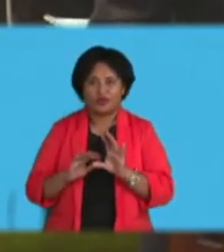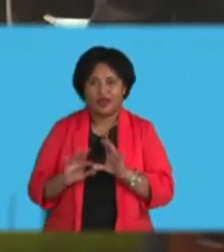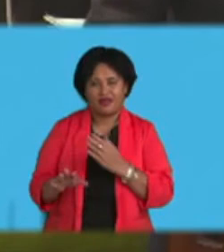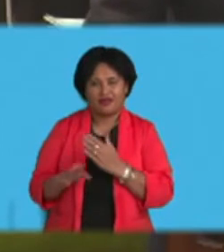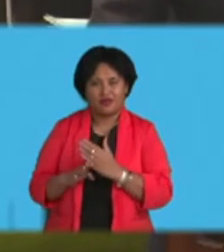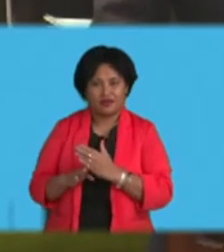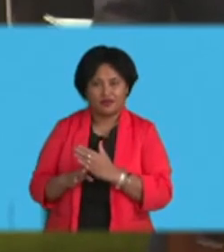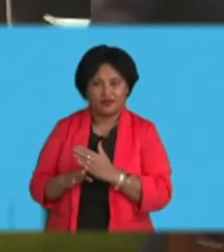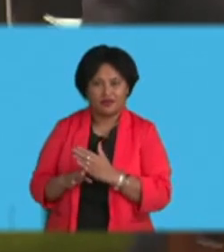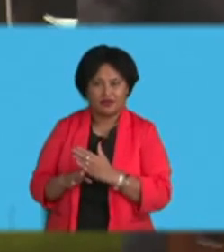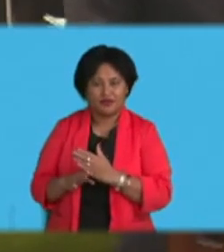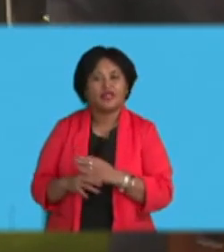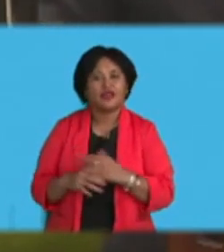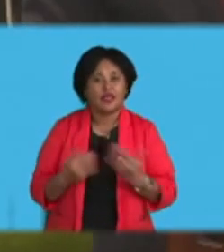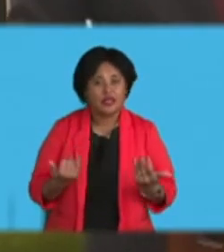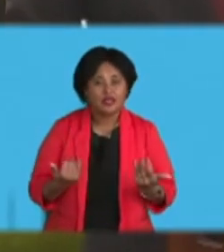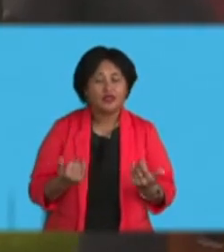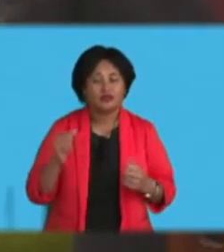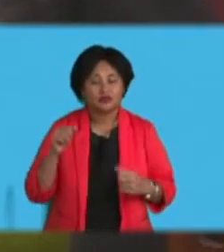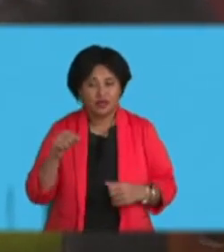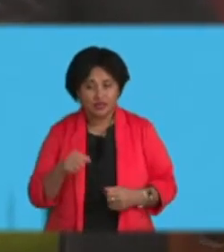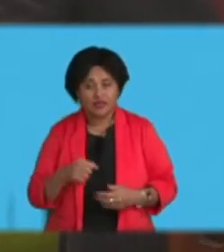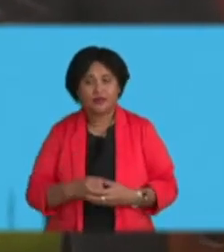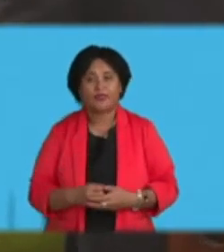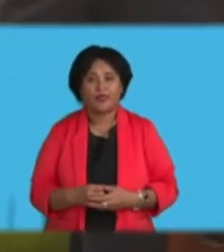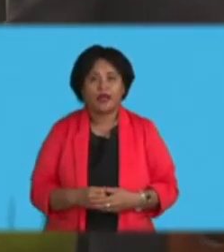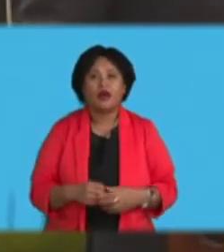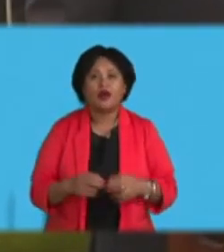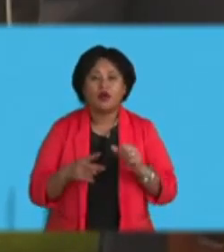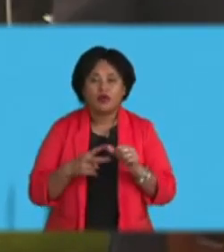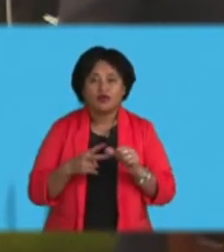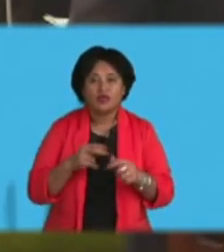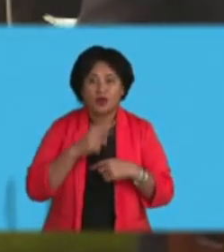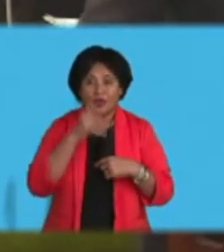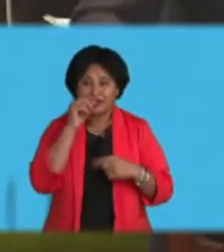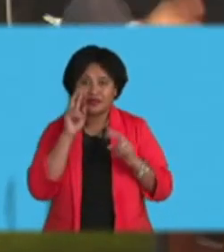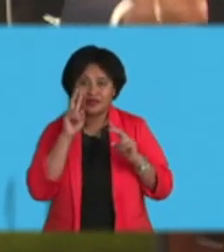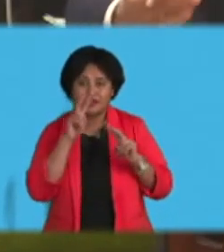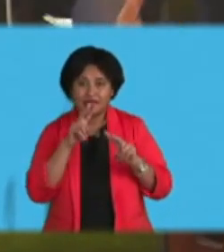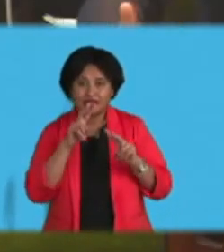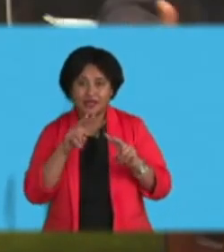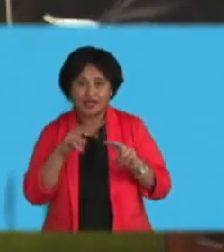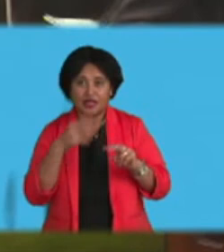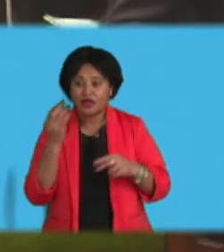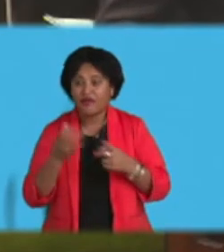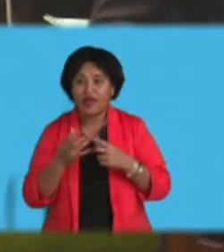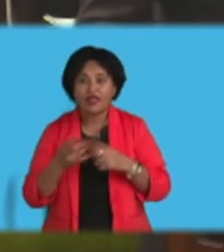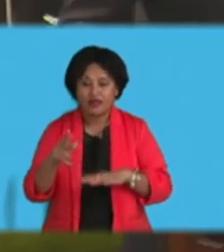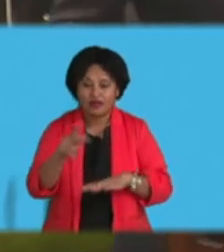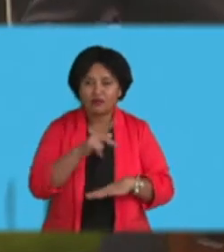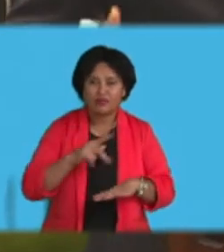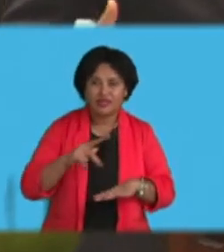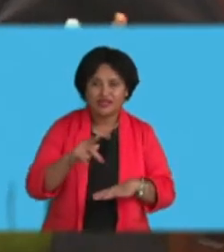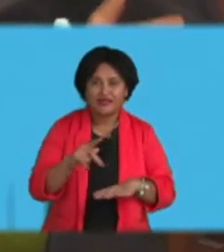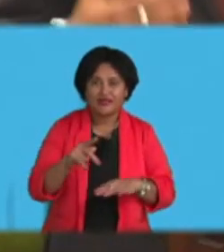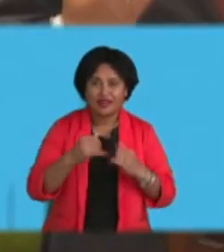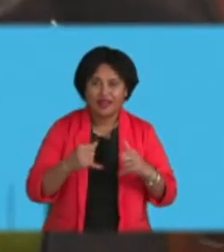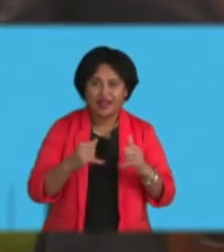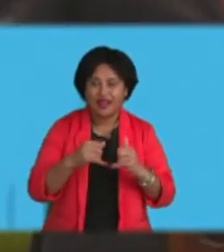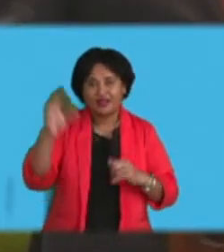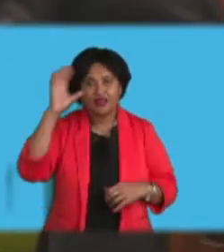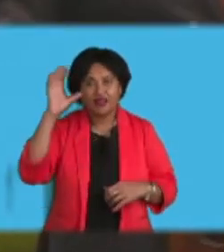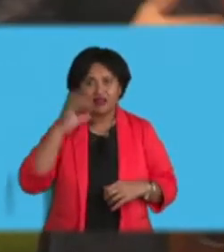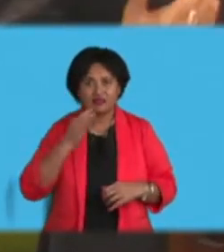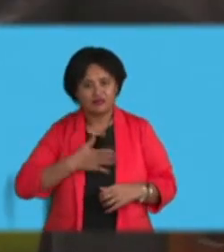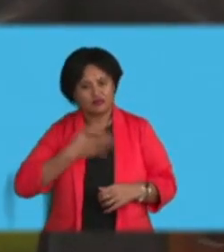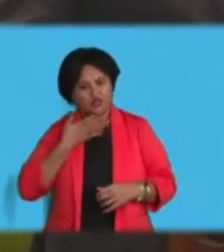as highlighted, Madam Speaker. And indeed, Madam Speaker, we can also see that we will have other Pacific Island countries that will be